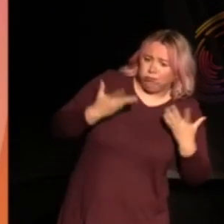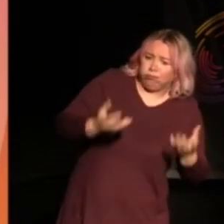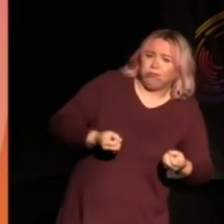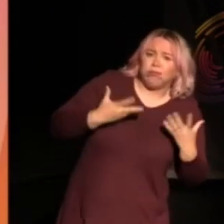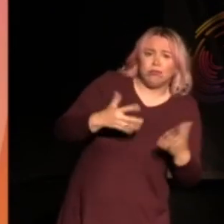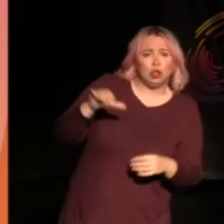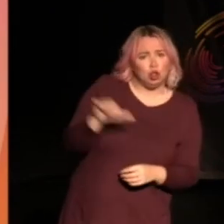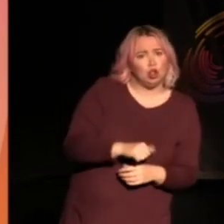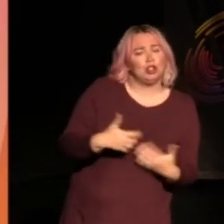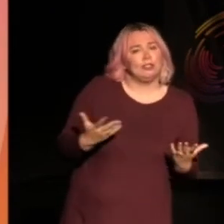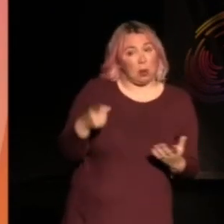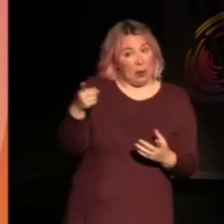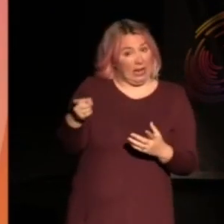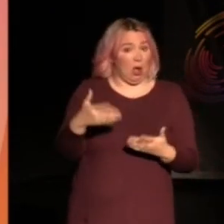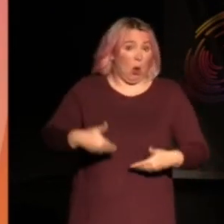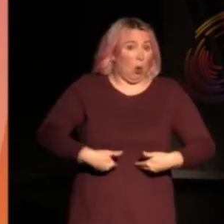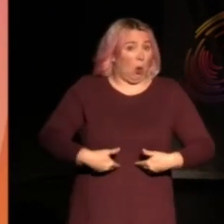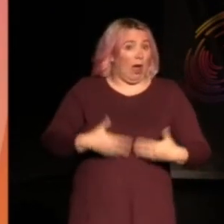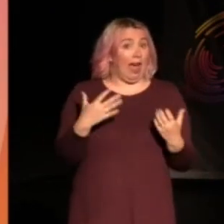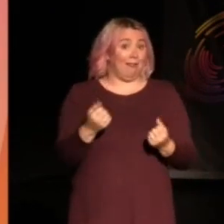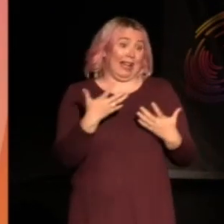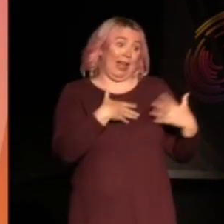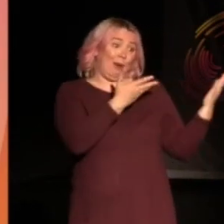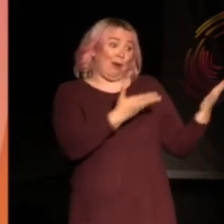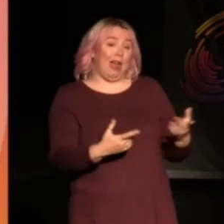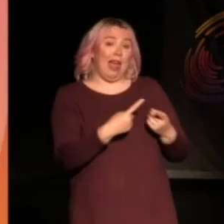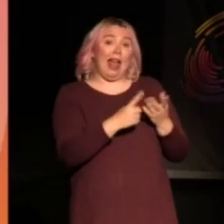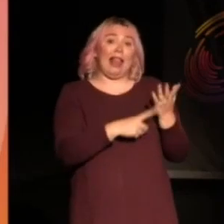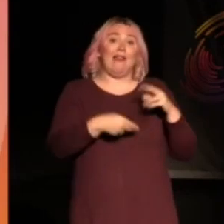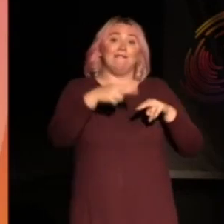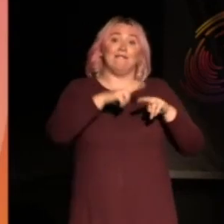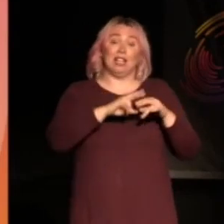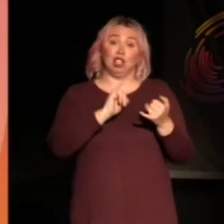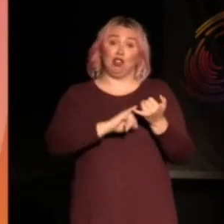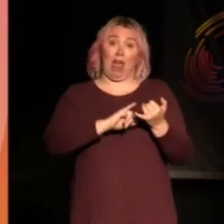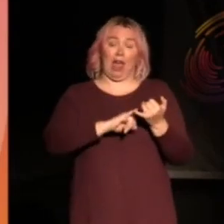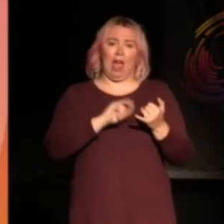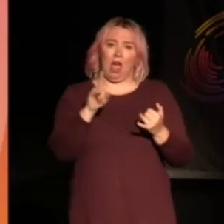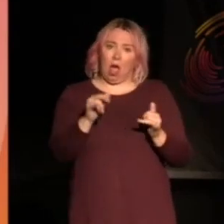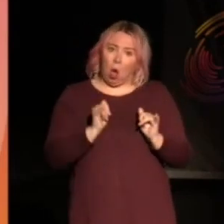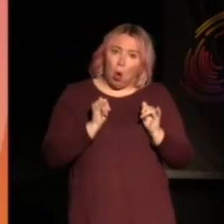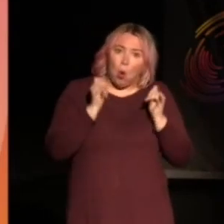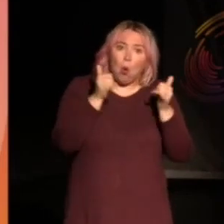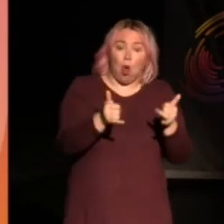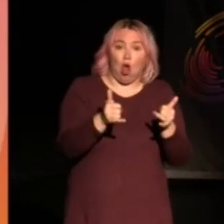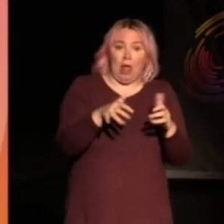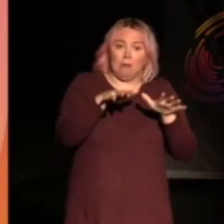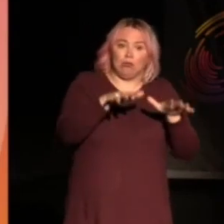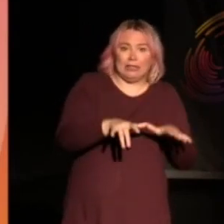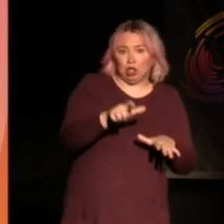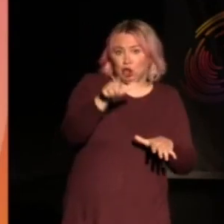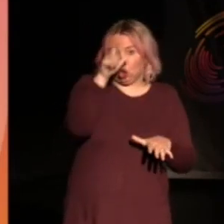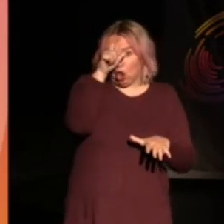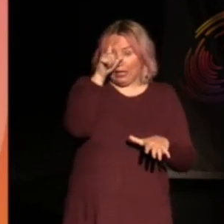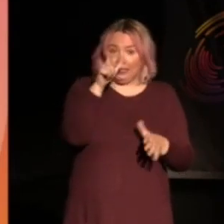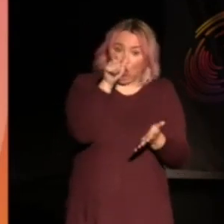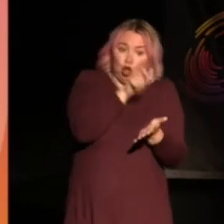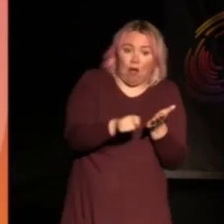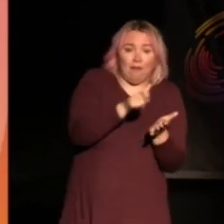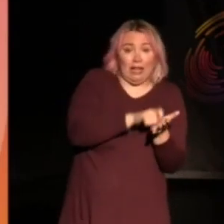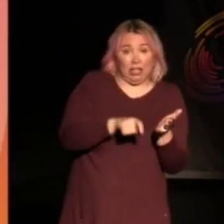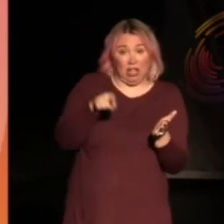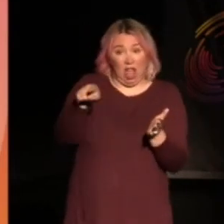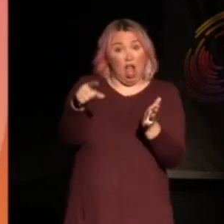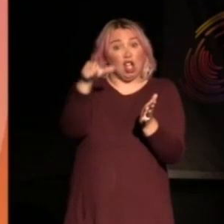really delighted to now introduce Elif Shafak. Elif Shafak is an award-winning British-Turkish novelist and the most widely read female author in